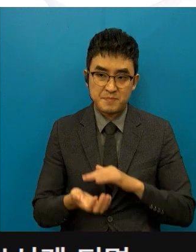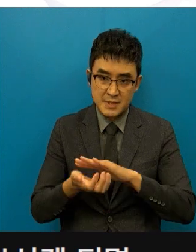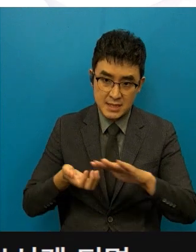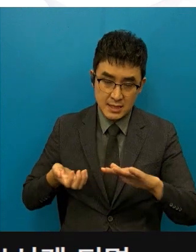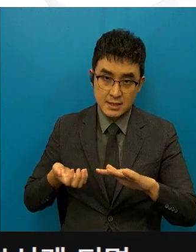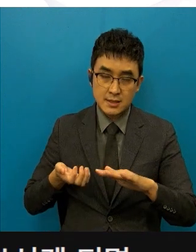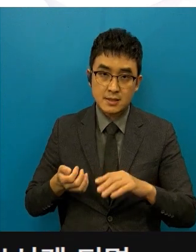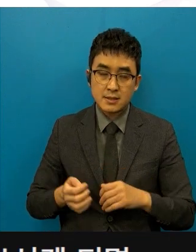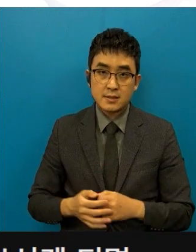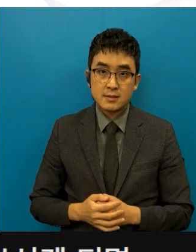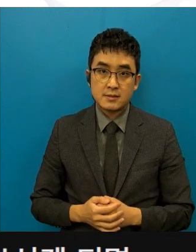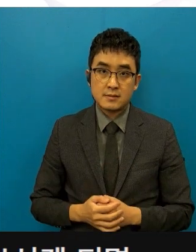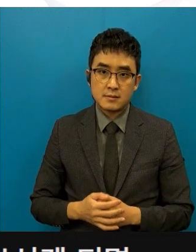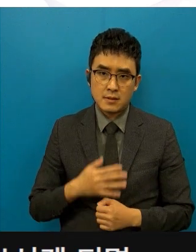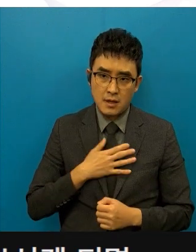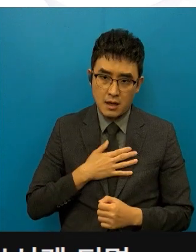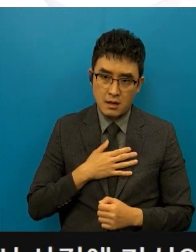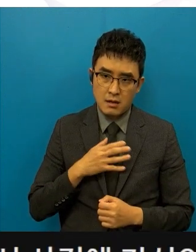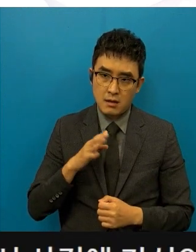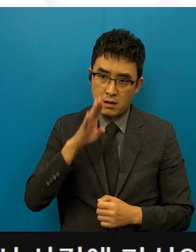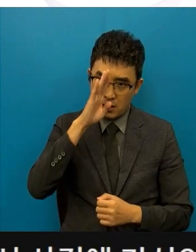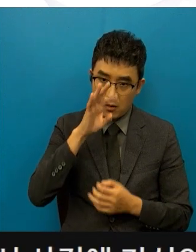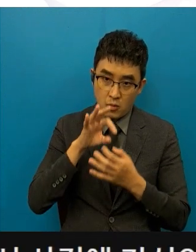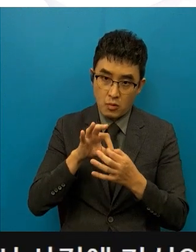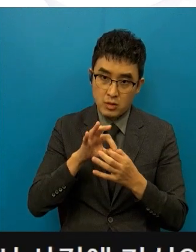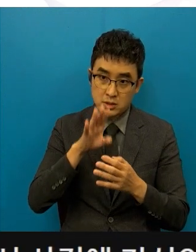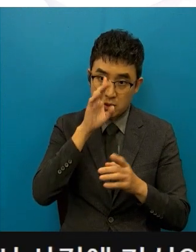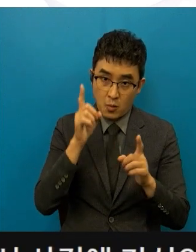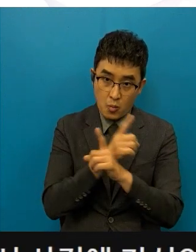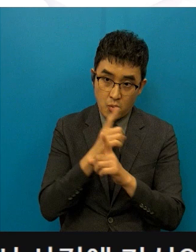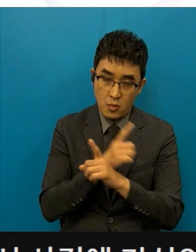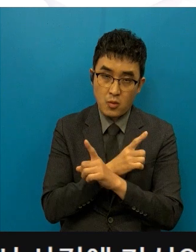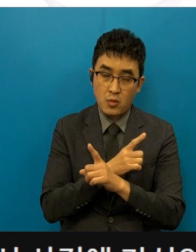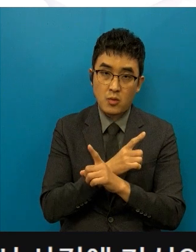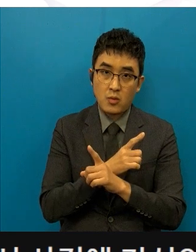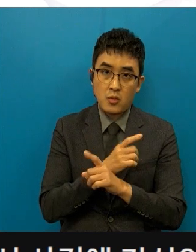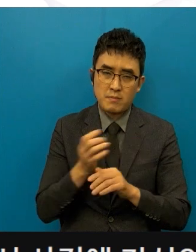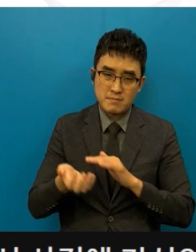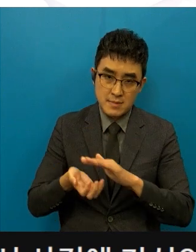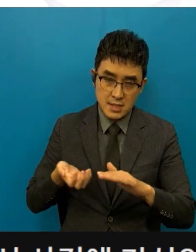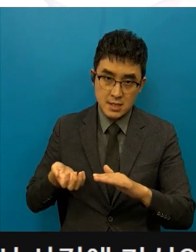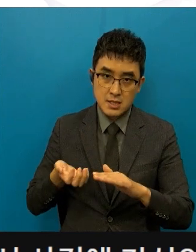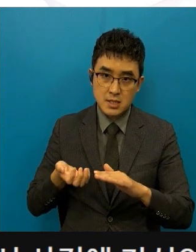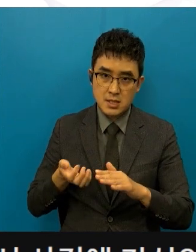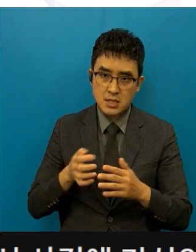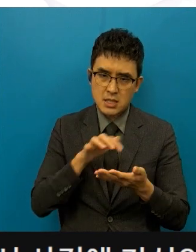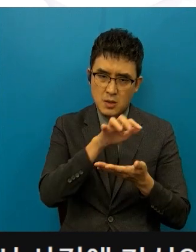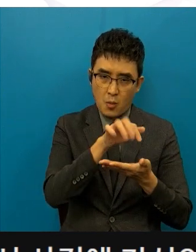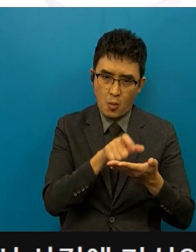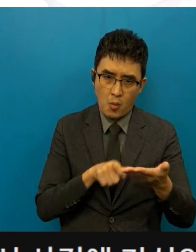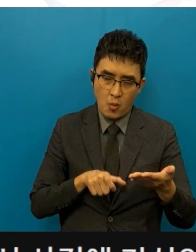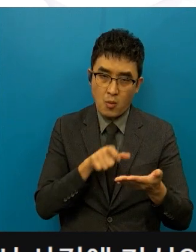is by table 2, according to age and sex. So it's